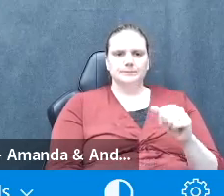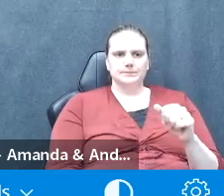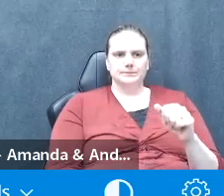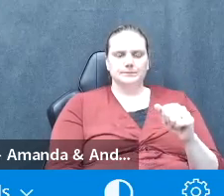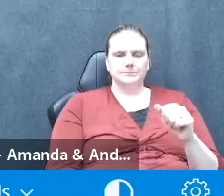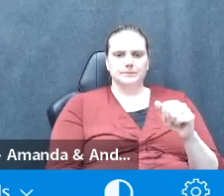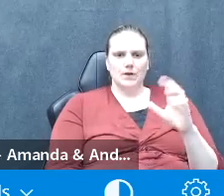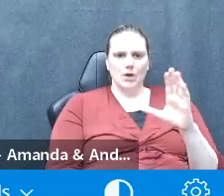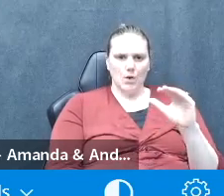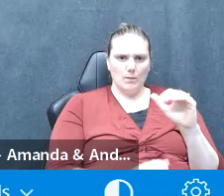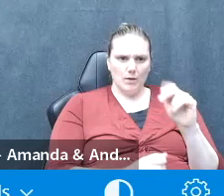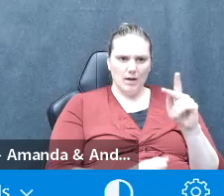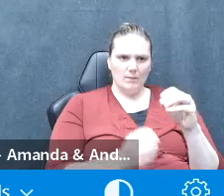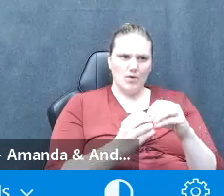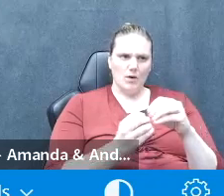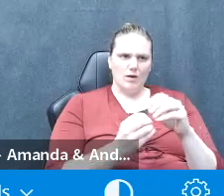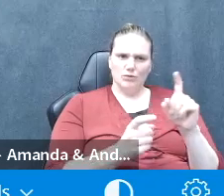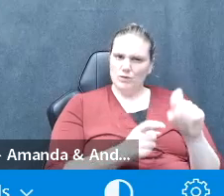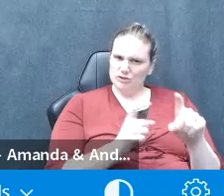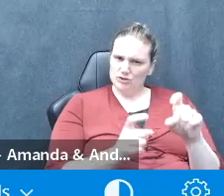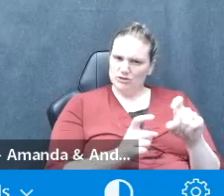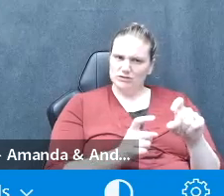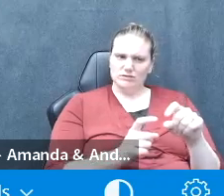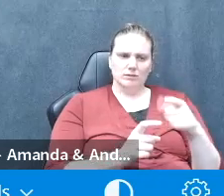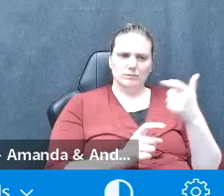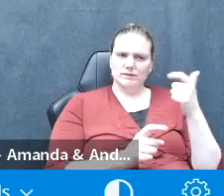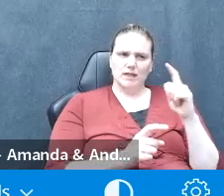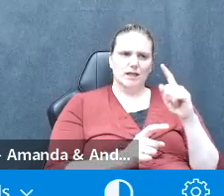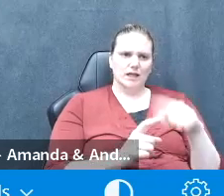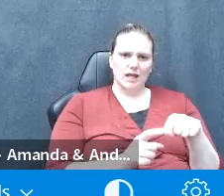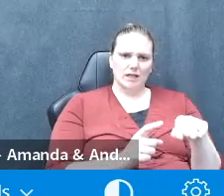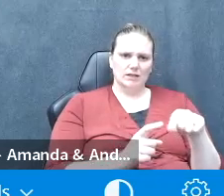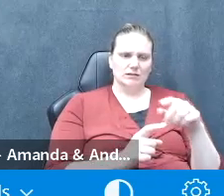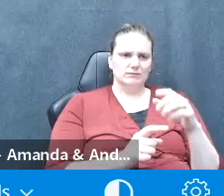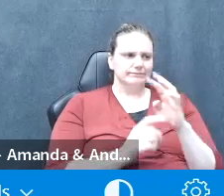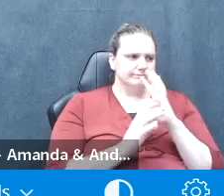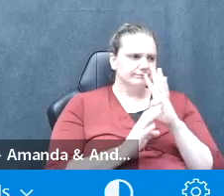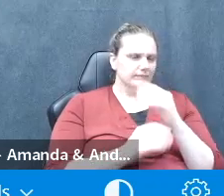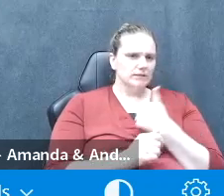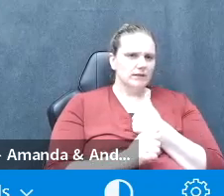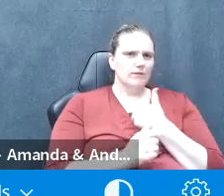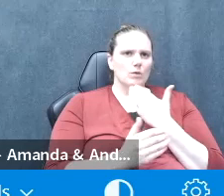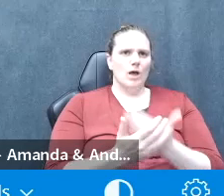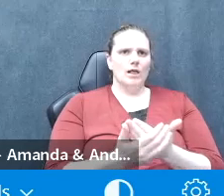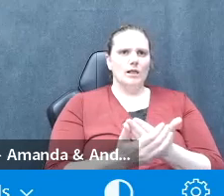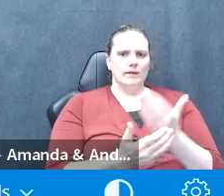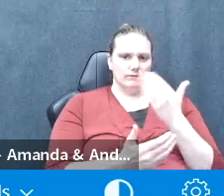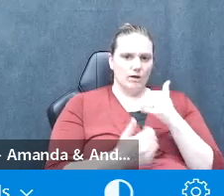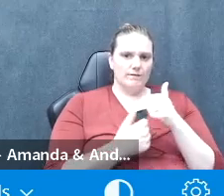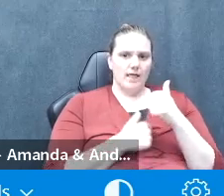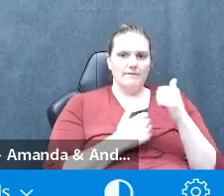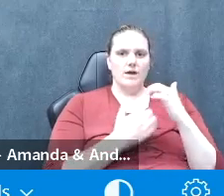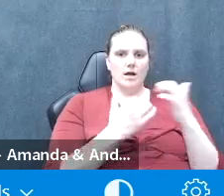I hope this is okay. This is more of a couple of questions because I can't really articulate myself well in front of a live